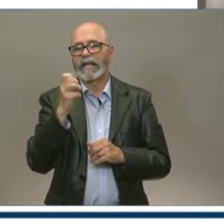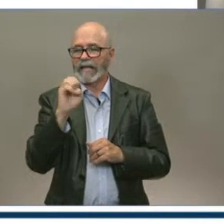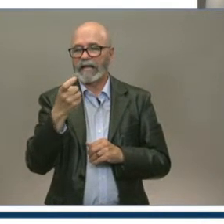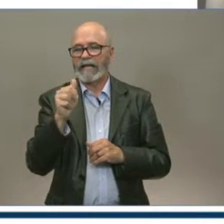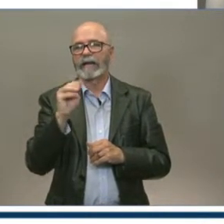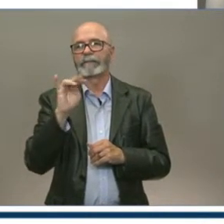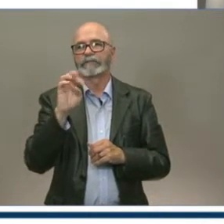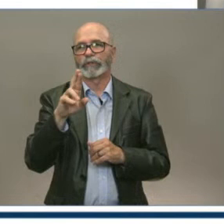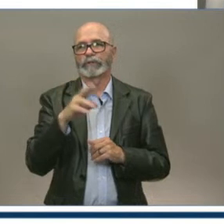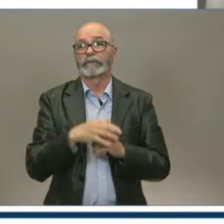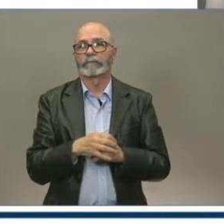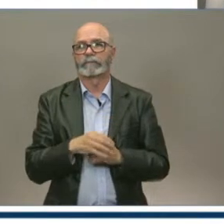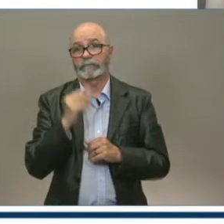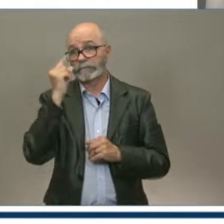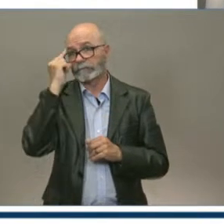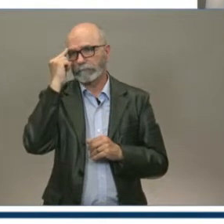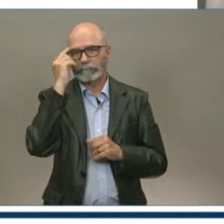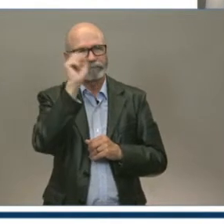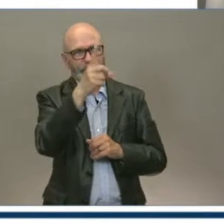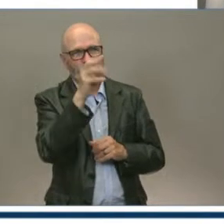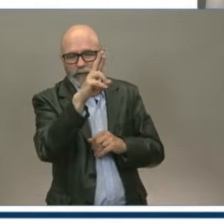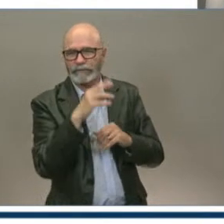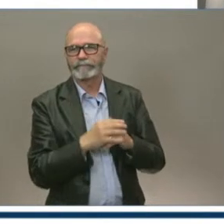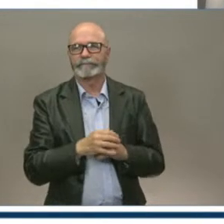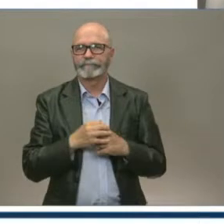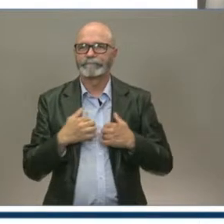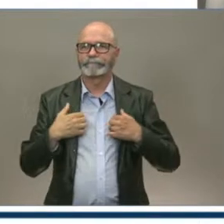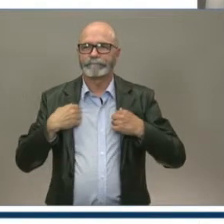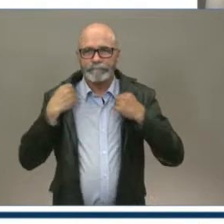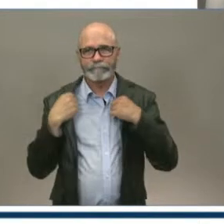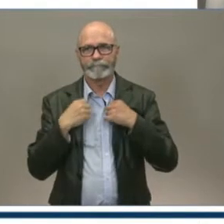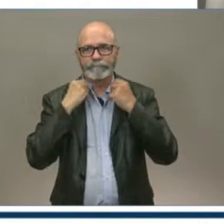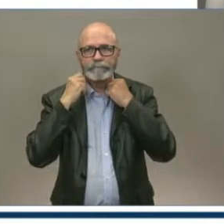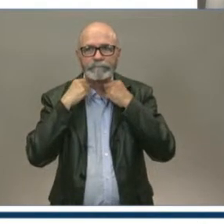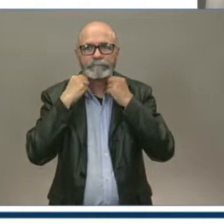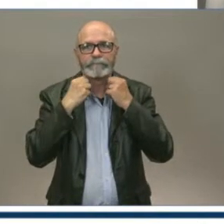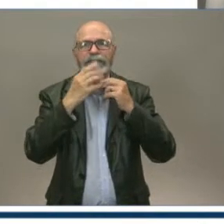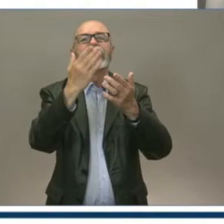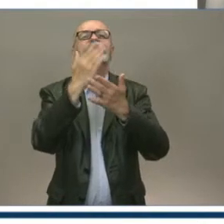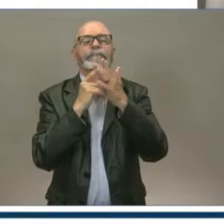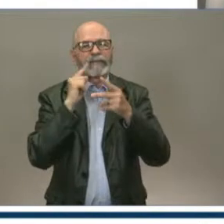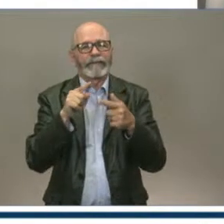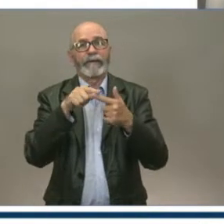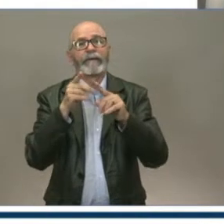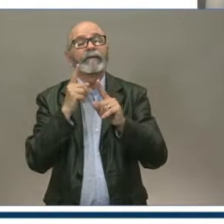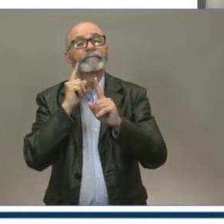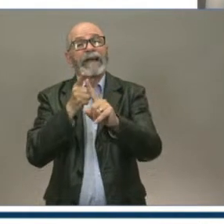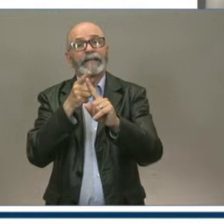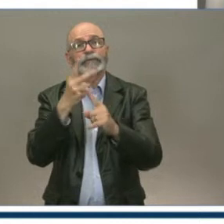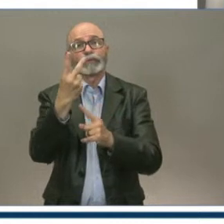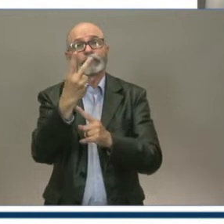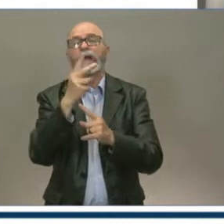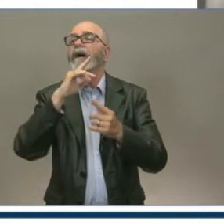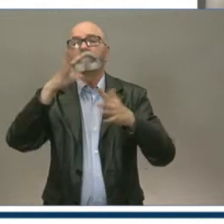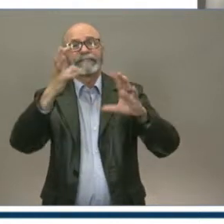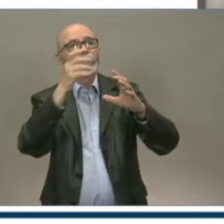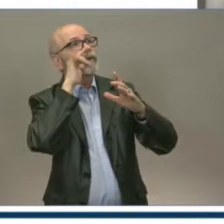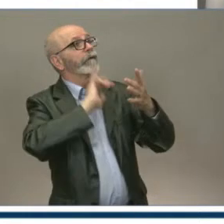logic of not doing the phase 2 for the workers. However, looking